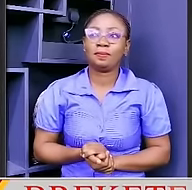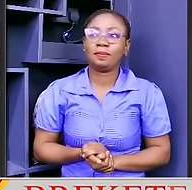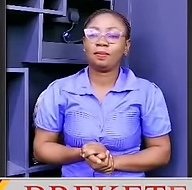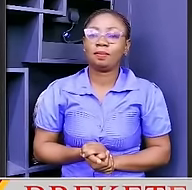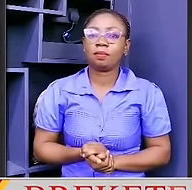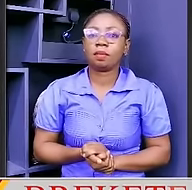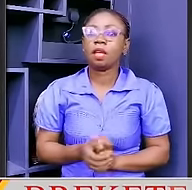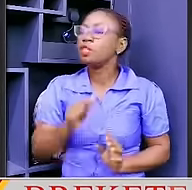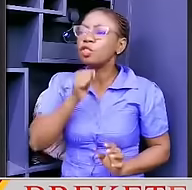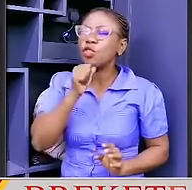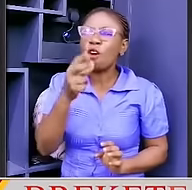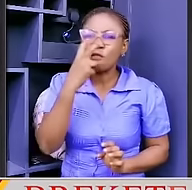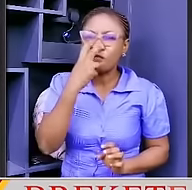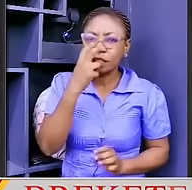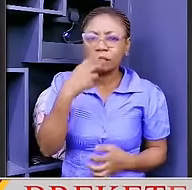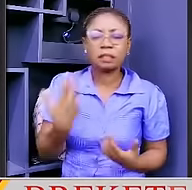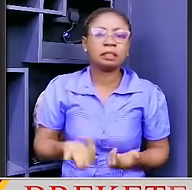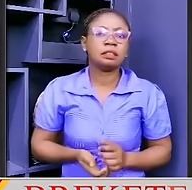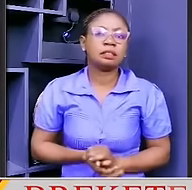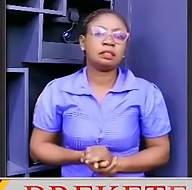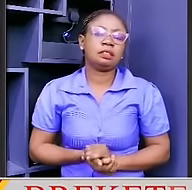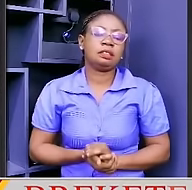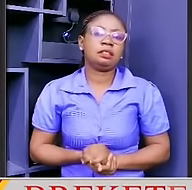It's not funny.